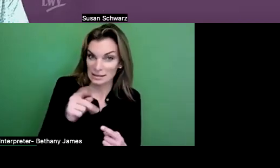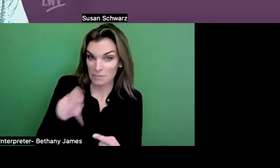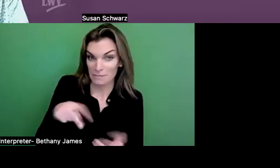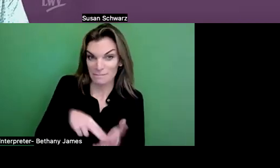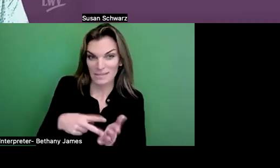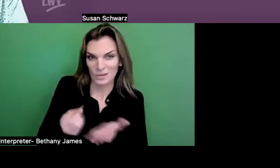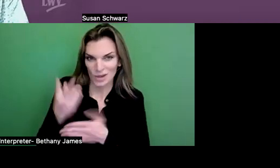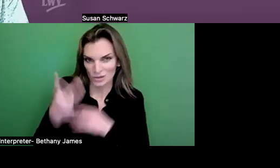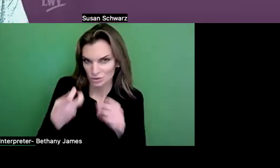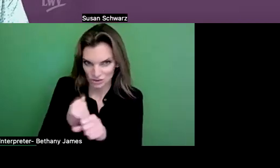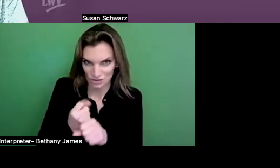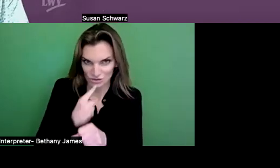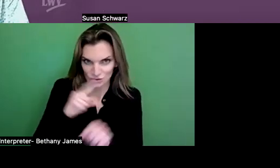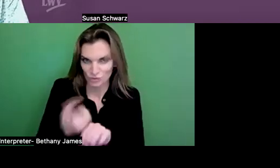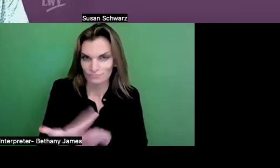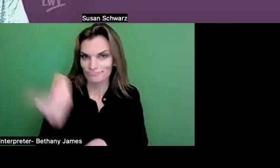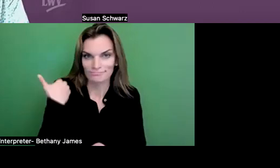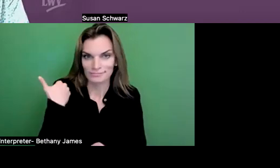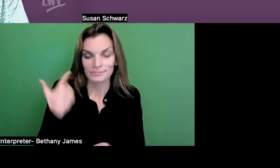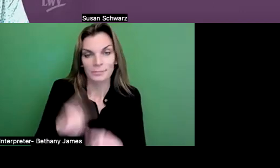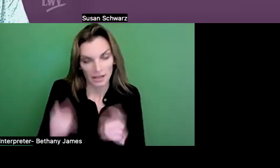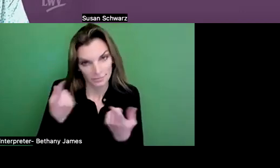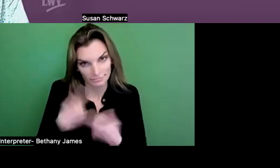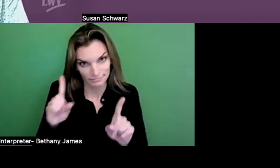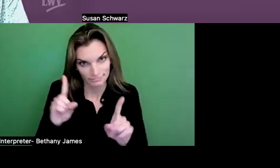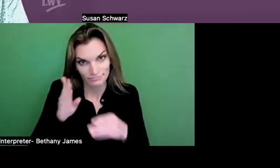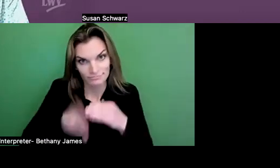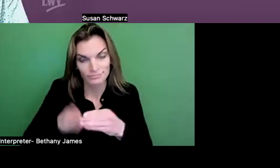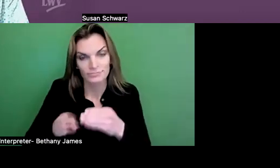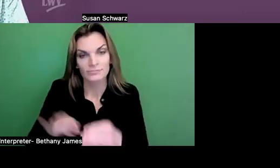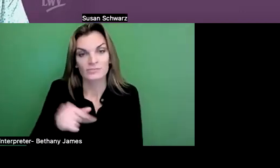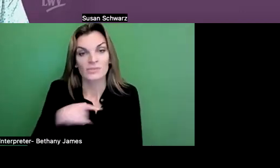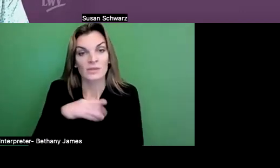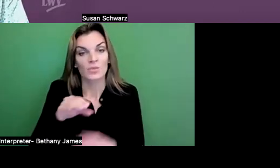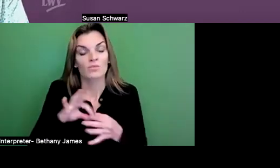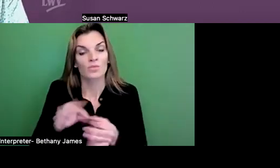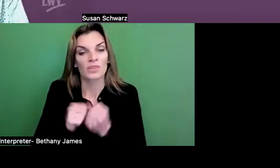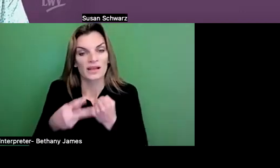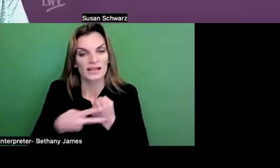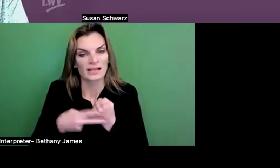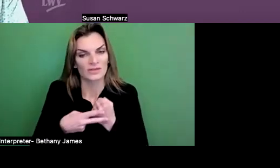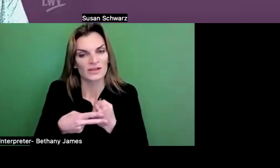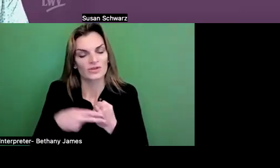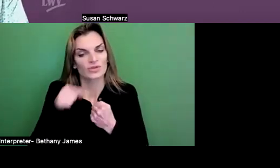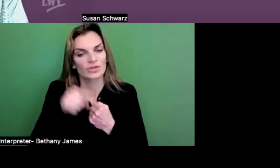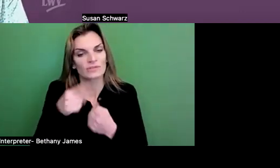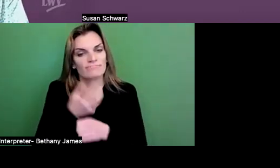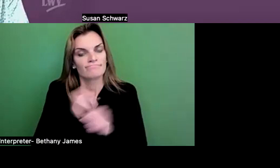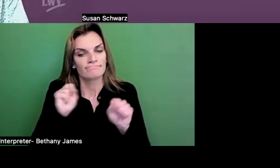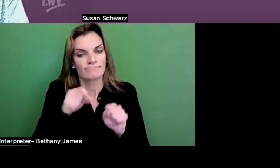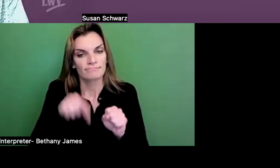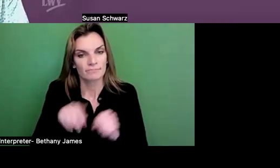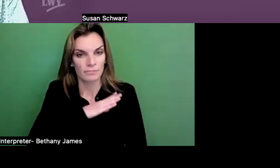of years, but that's getting done. I'm also on the Conservation Advisory Board, and one of the things that makes